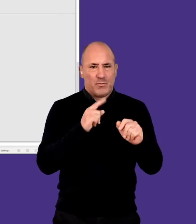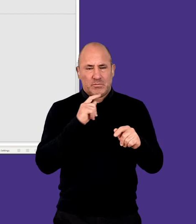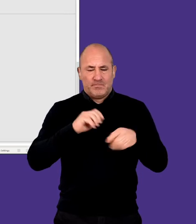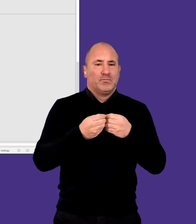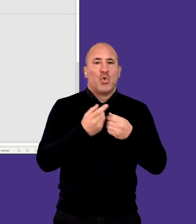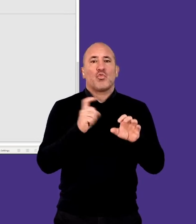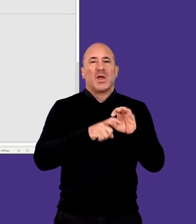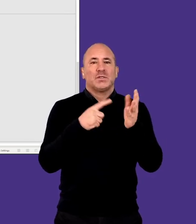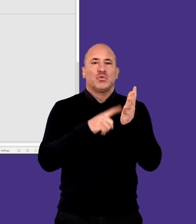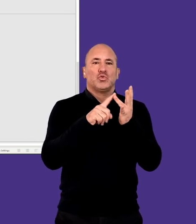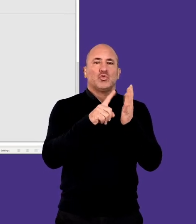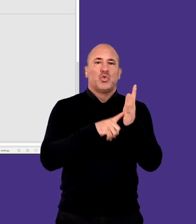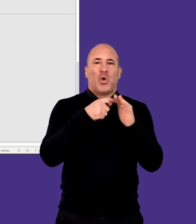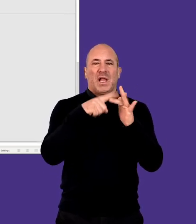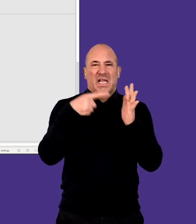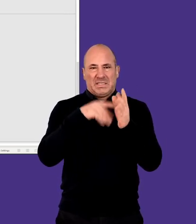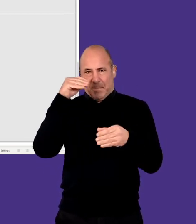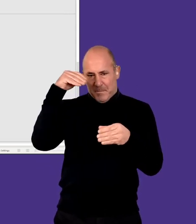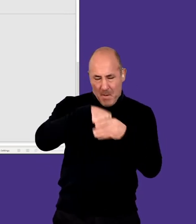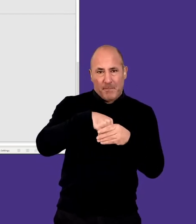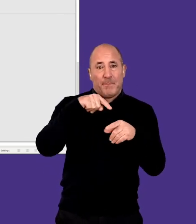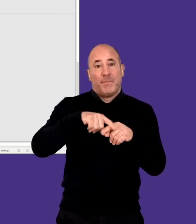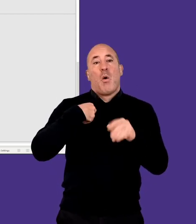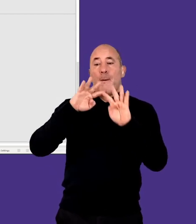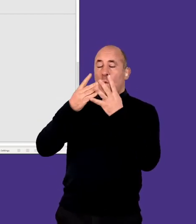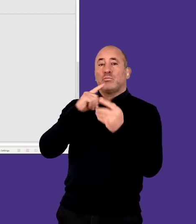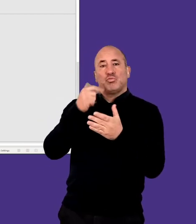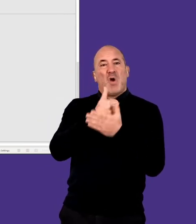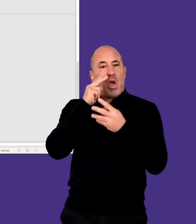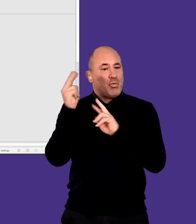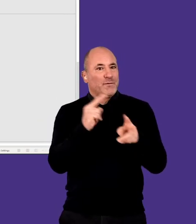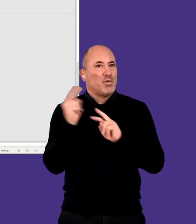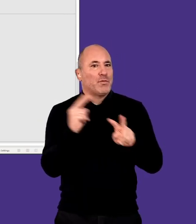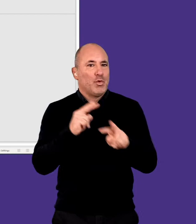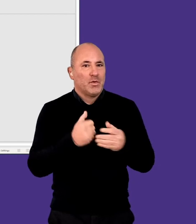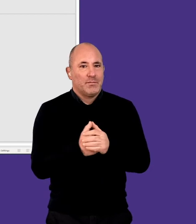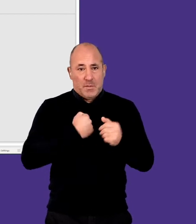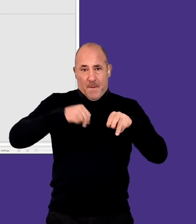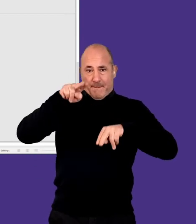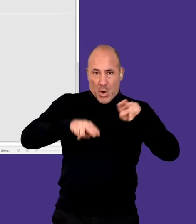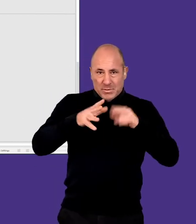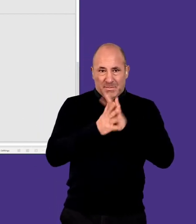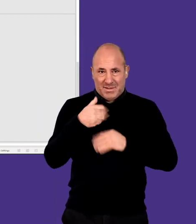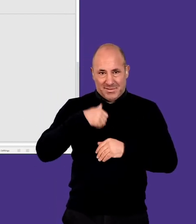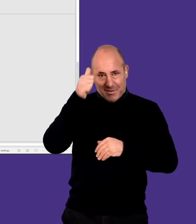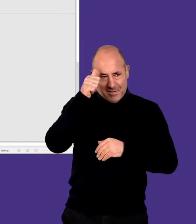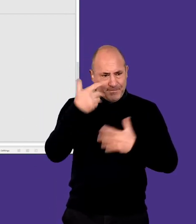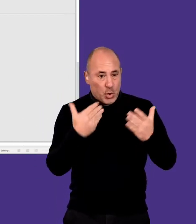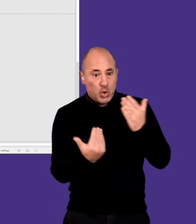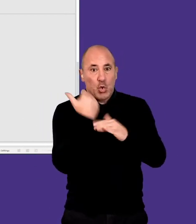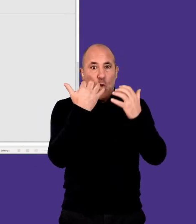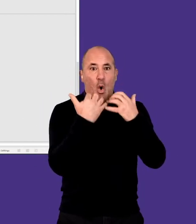have a quality toolkit embedded, which will be regularly reviewed by our board. Our monitoring will have enabled us to understand and reach